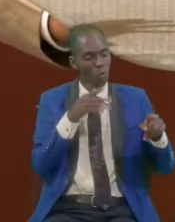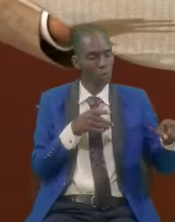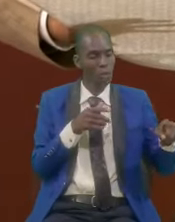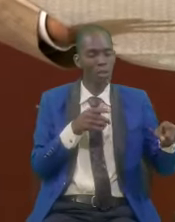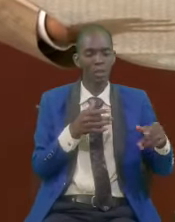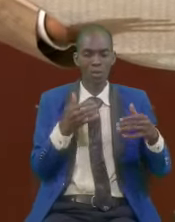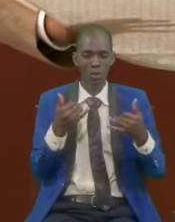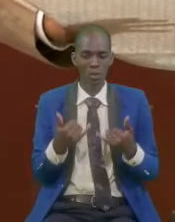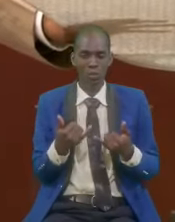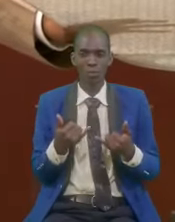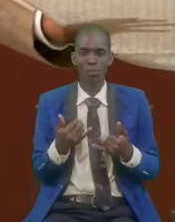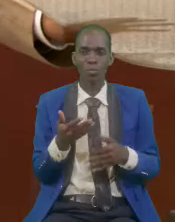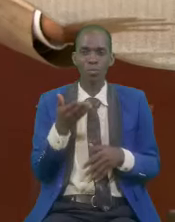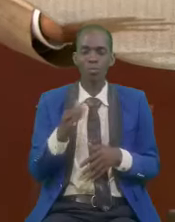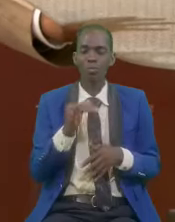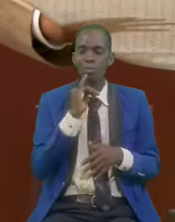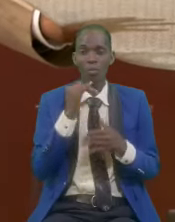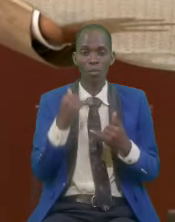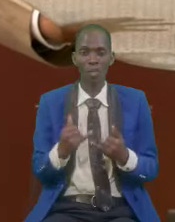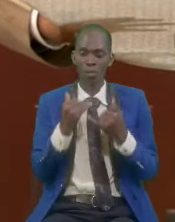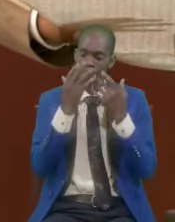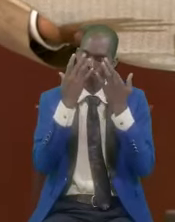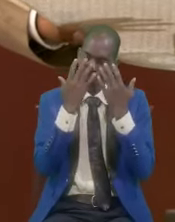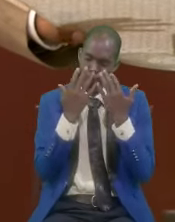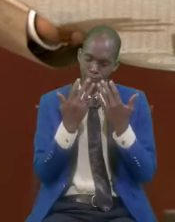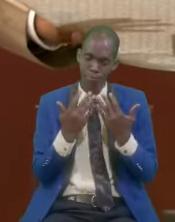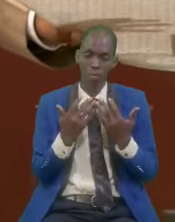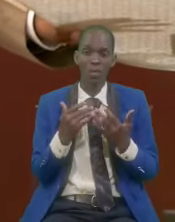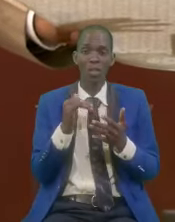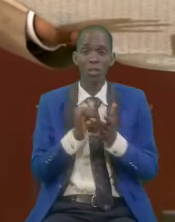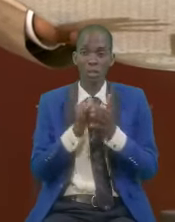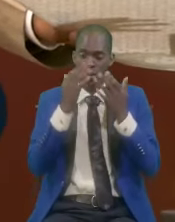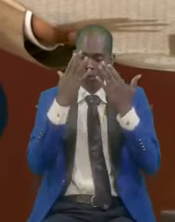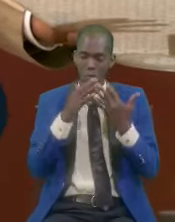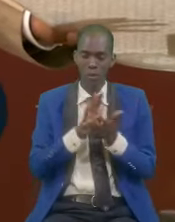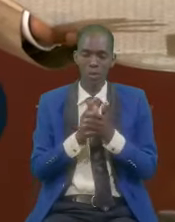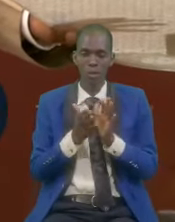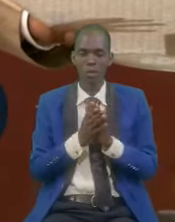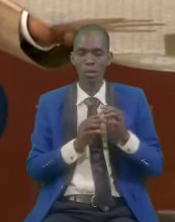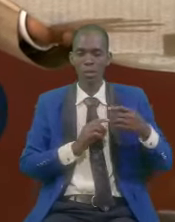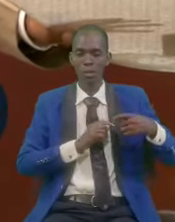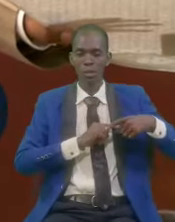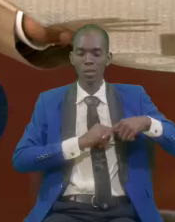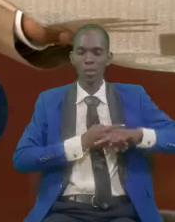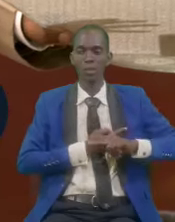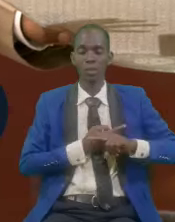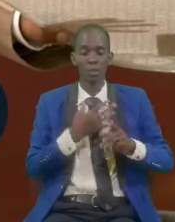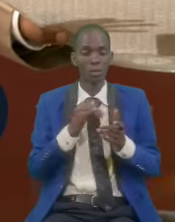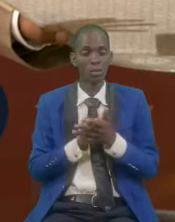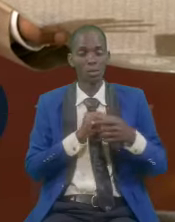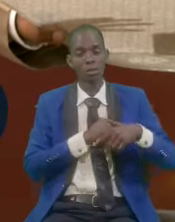is sadness. That sadness goes to grief. That grief goes